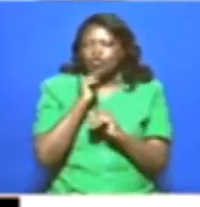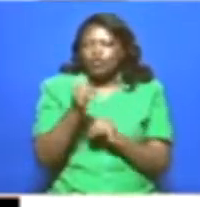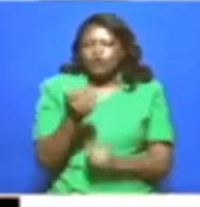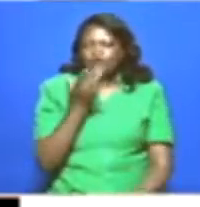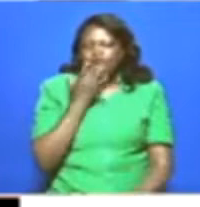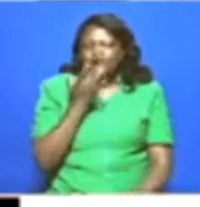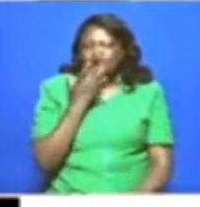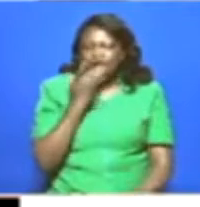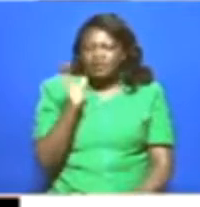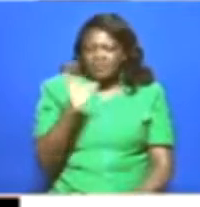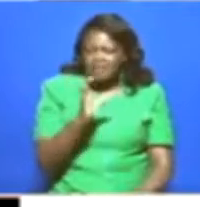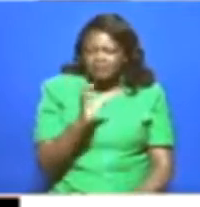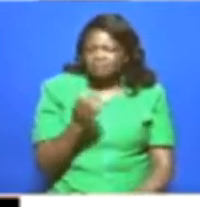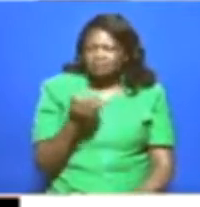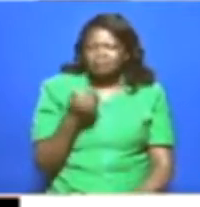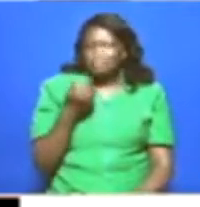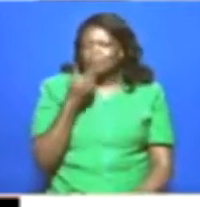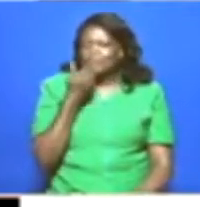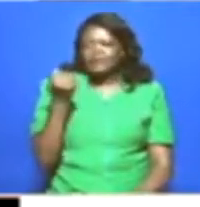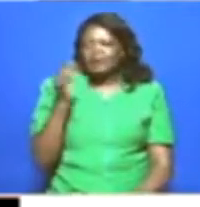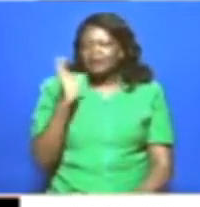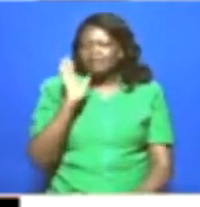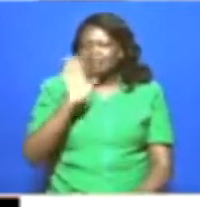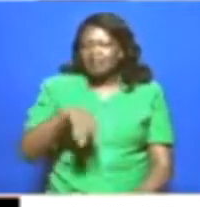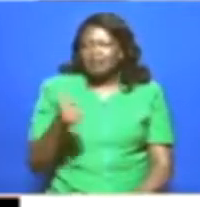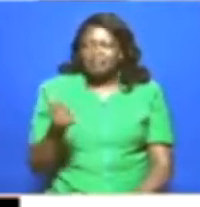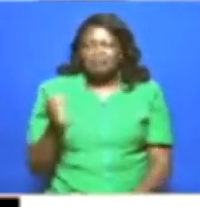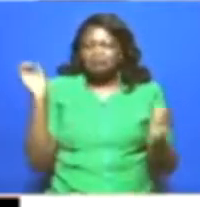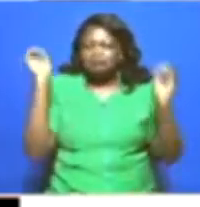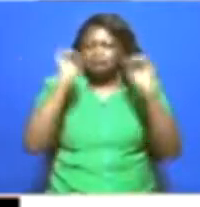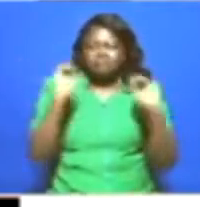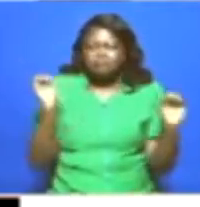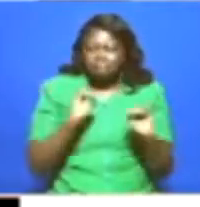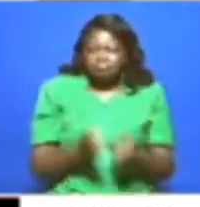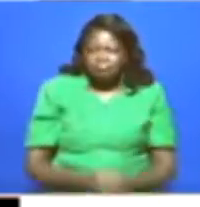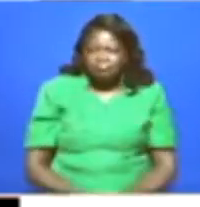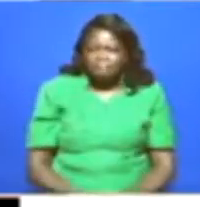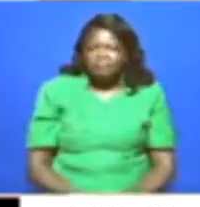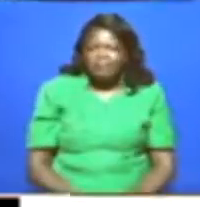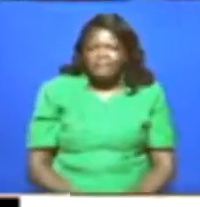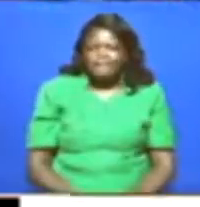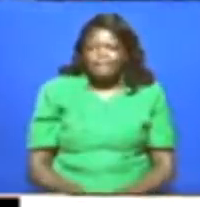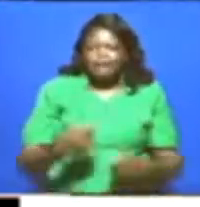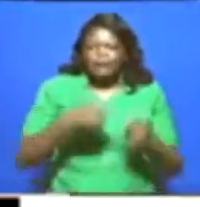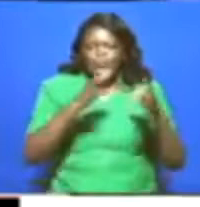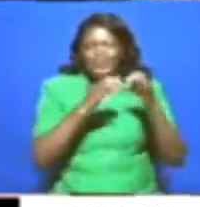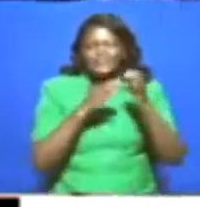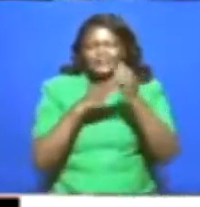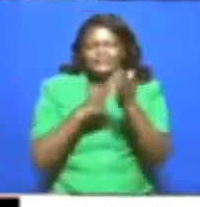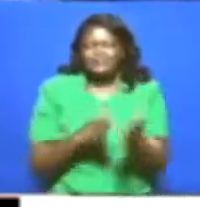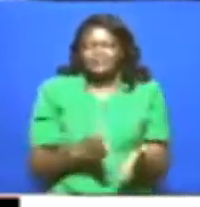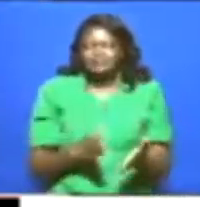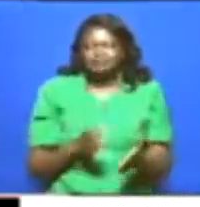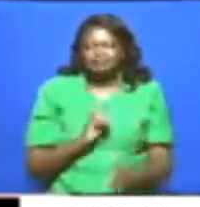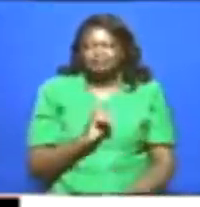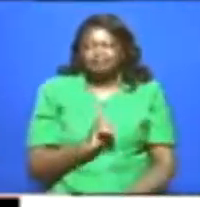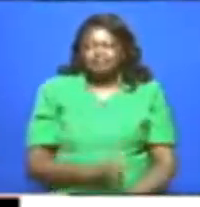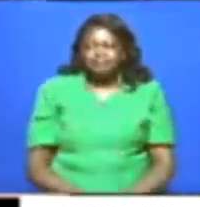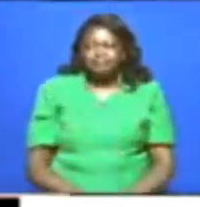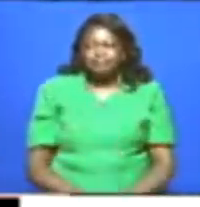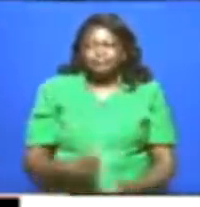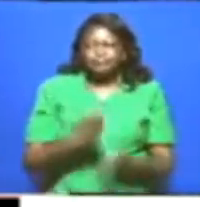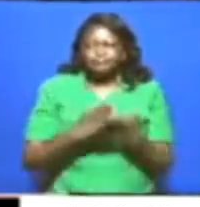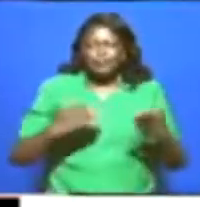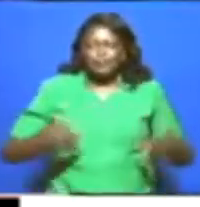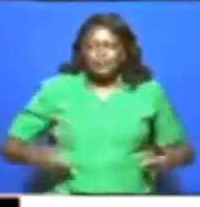no preferable candidate from the party leader. Meanwhile, a section of youths allied to